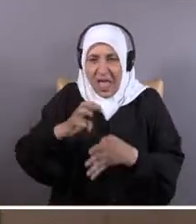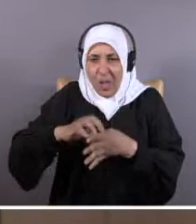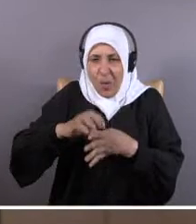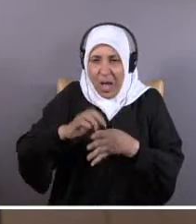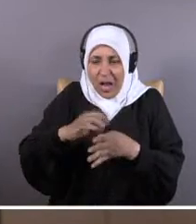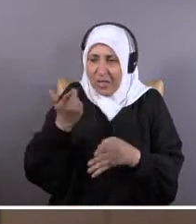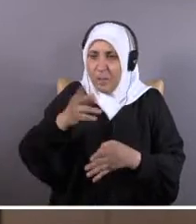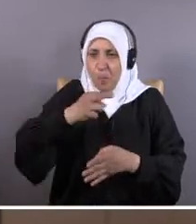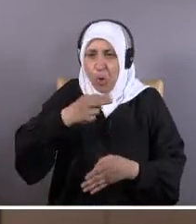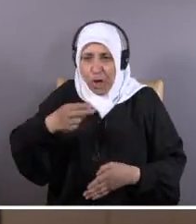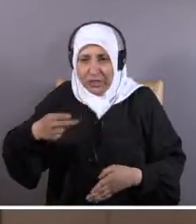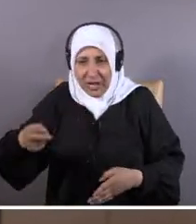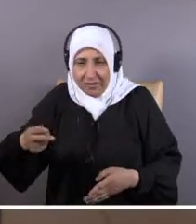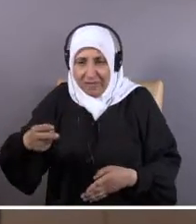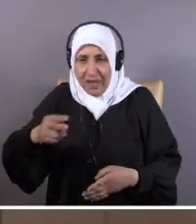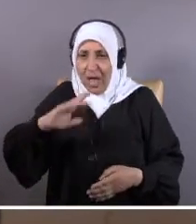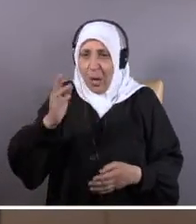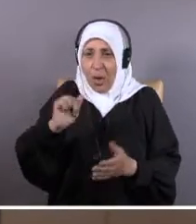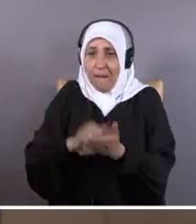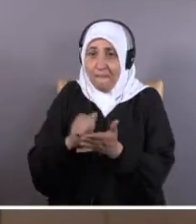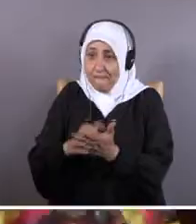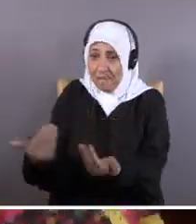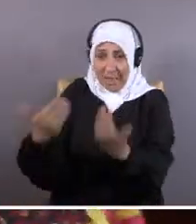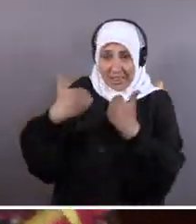animals that come to visit you,